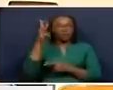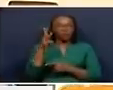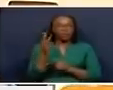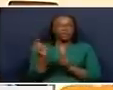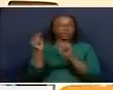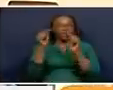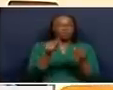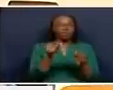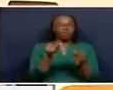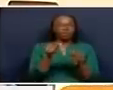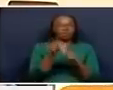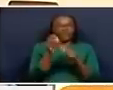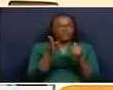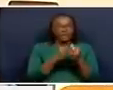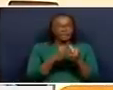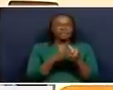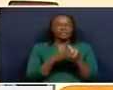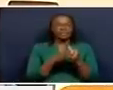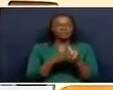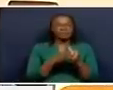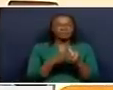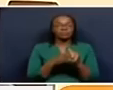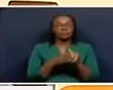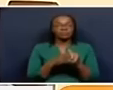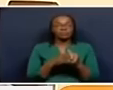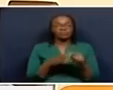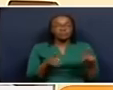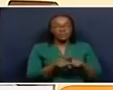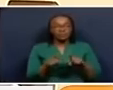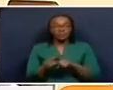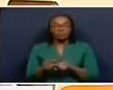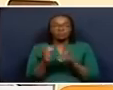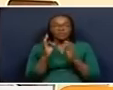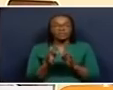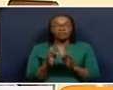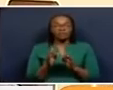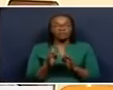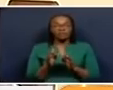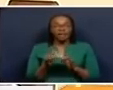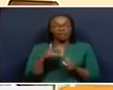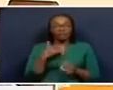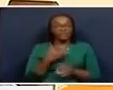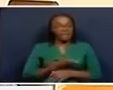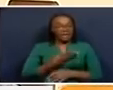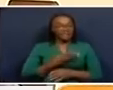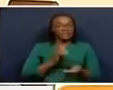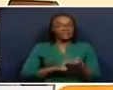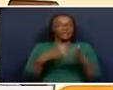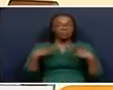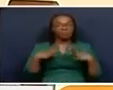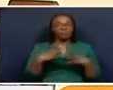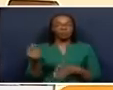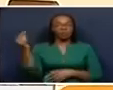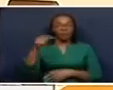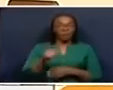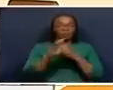August, and I am not one who is writing Kenya's obituary. And it irritates me when people come into this